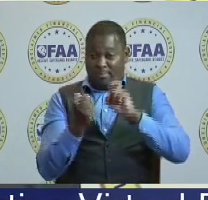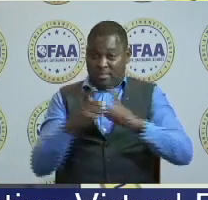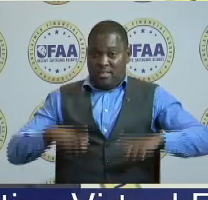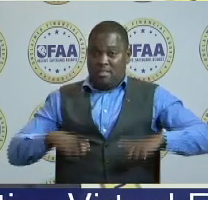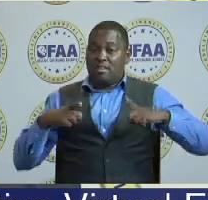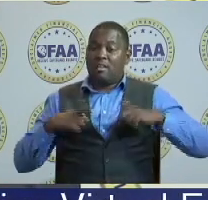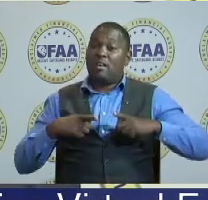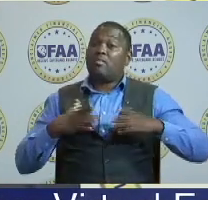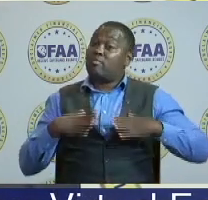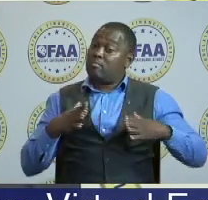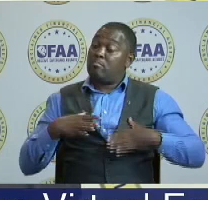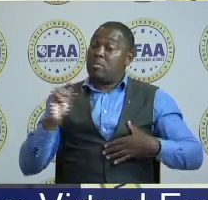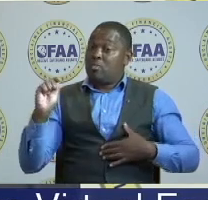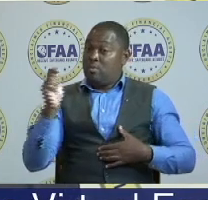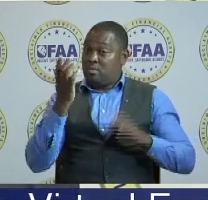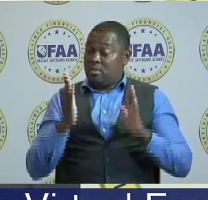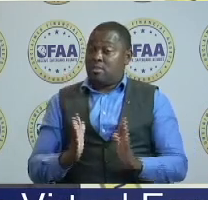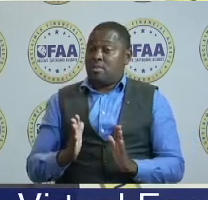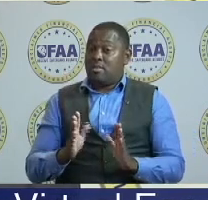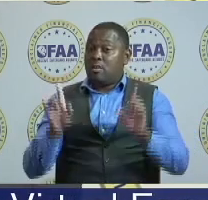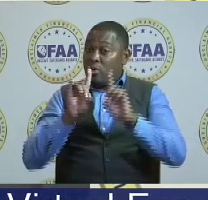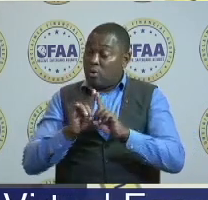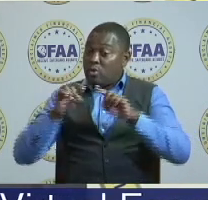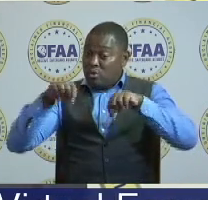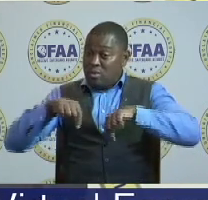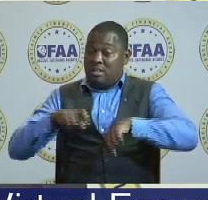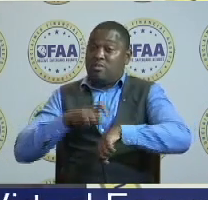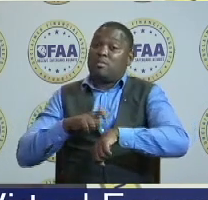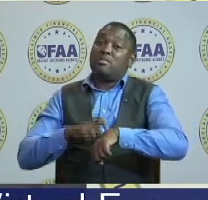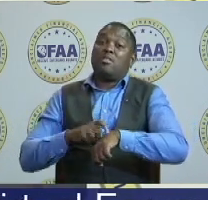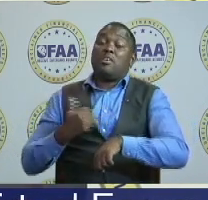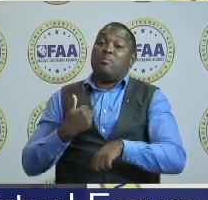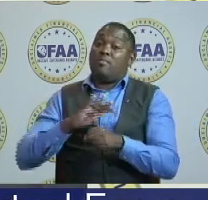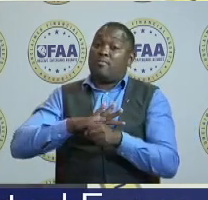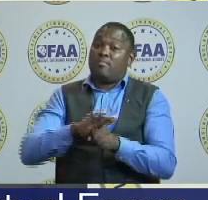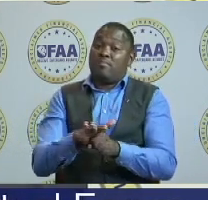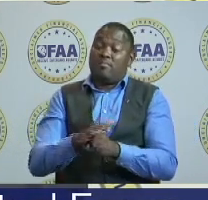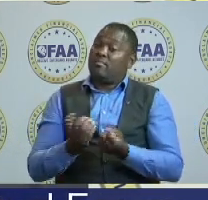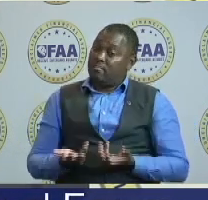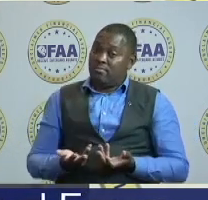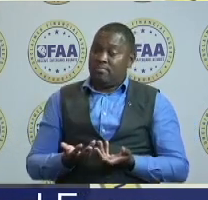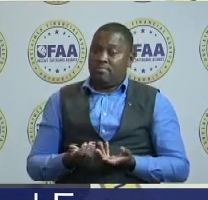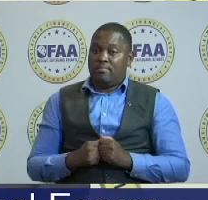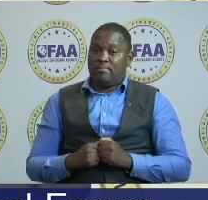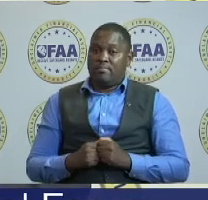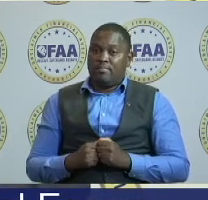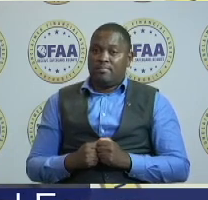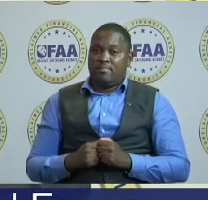men and women in this country, and even more so during our time of difficulty such as the one we are experiencing today.